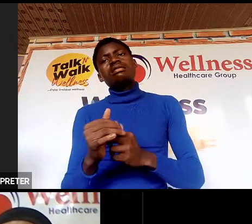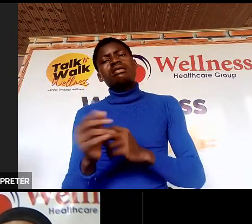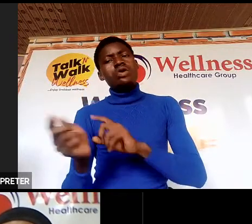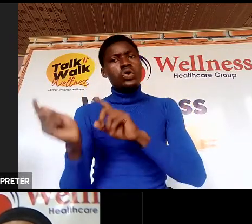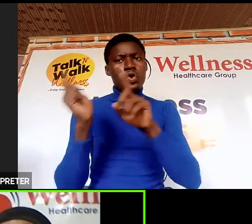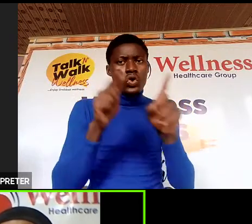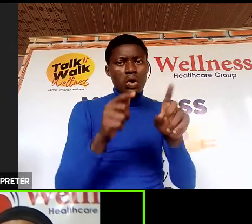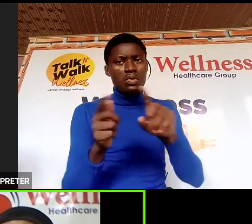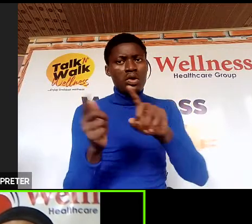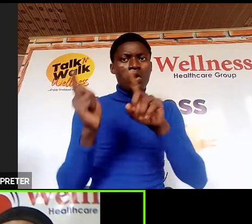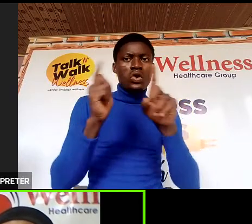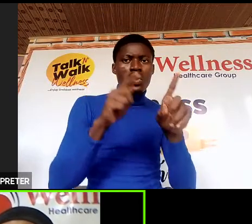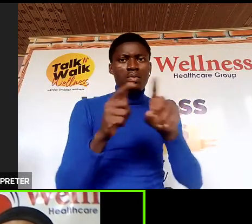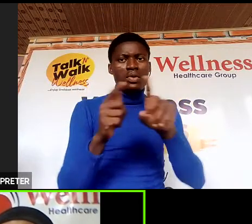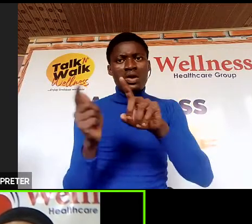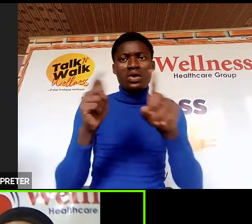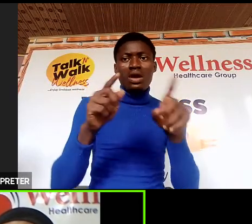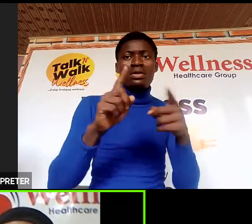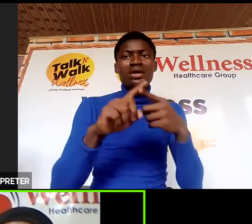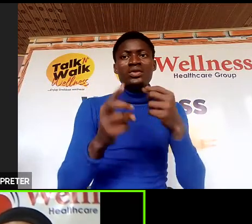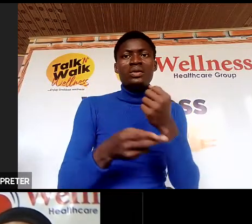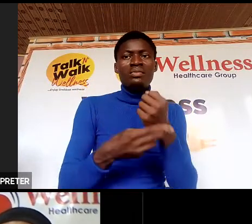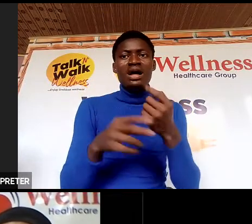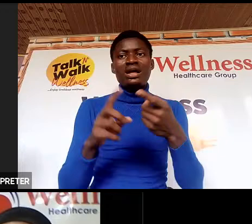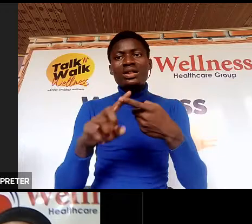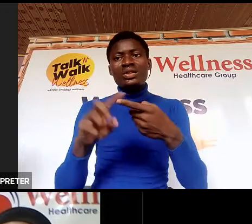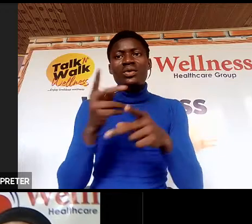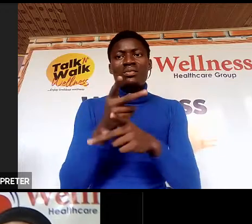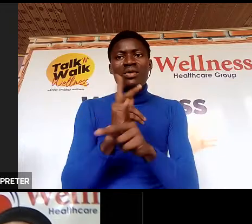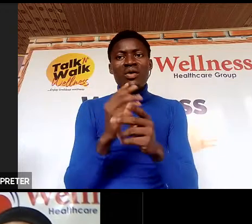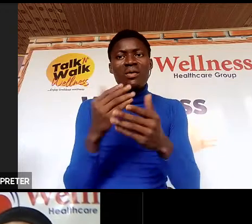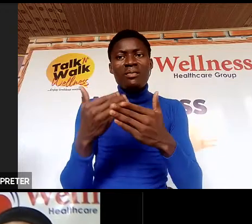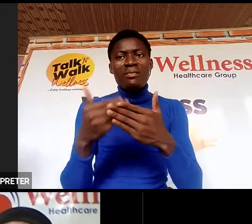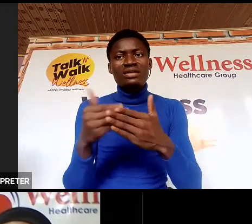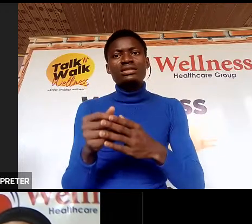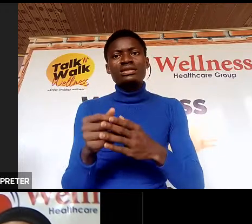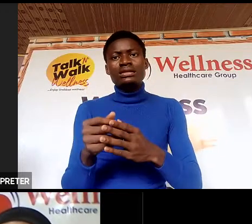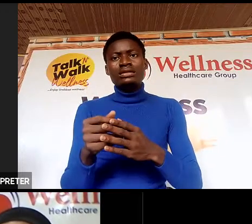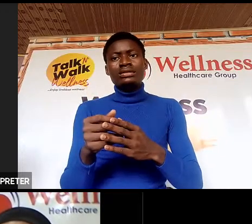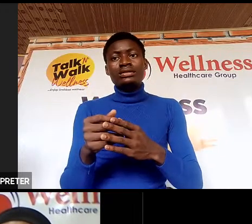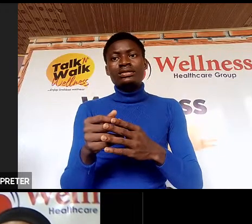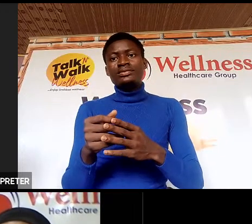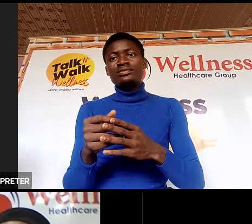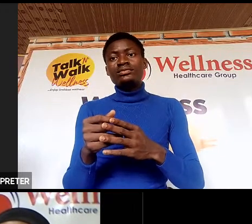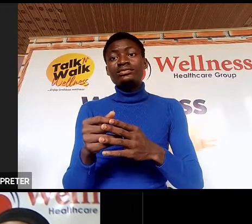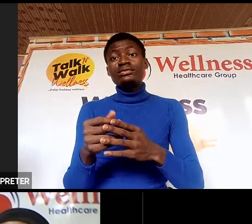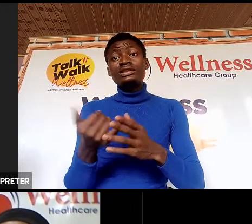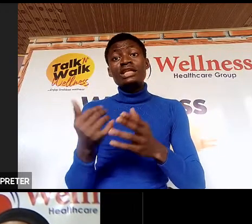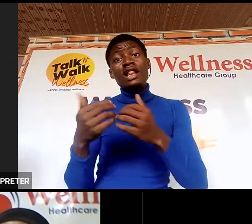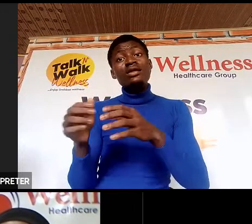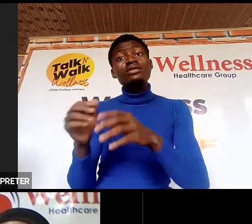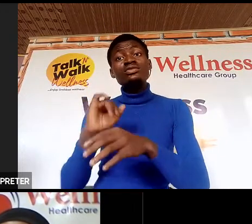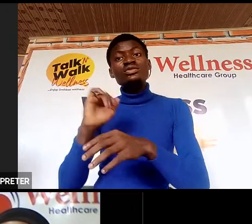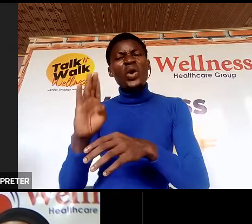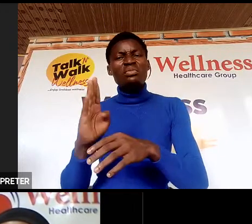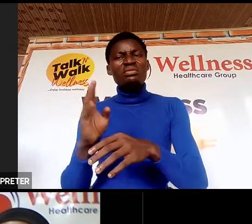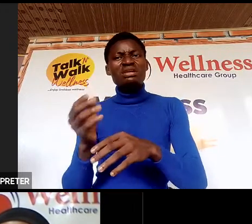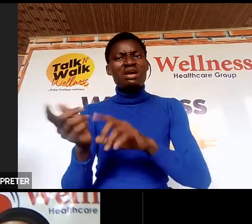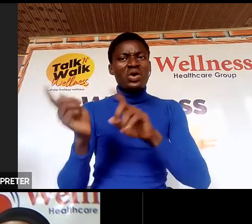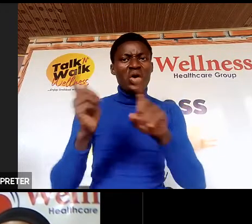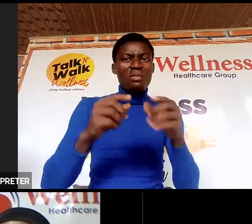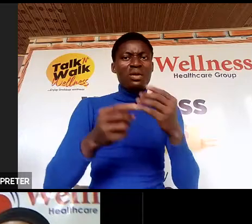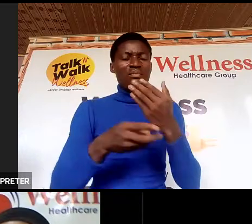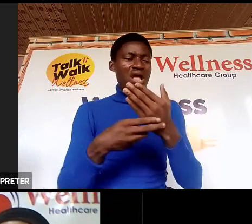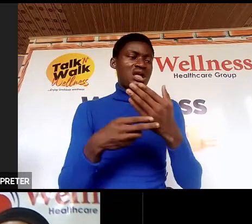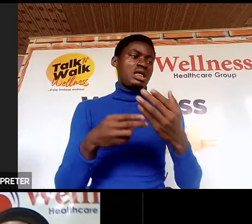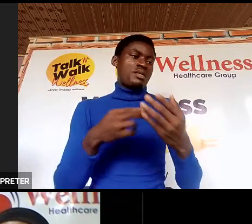hair. Yeah. Their quality of life just dropped significantly. And I said, all these people that I look forward to, they